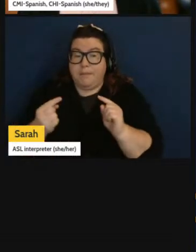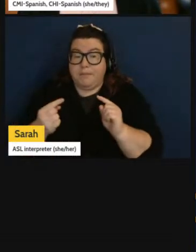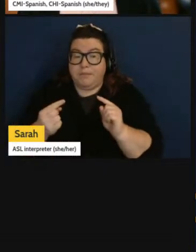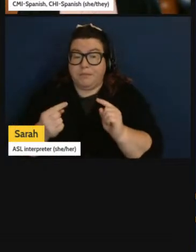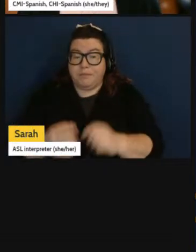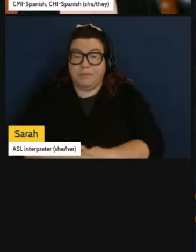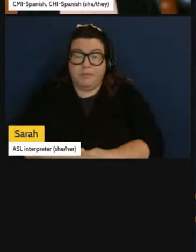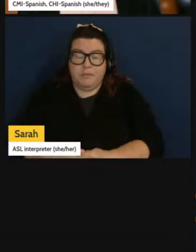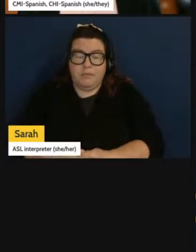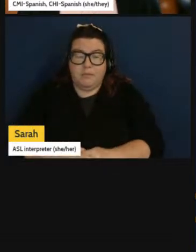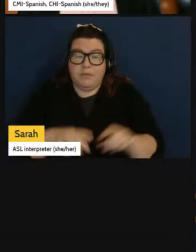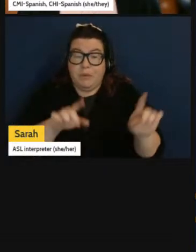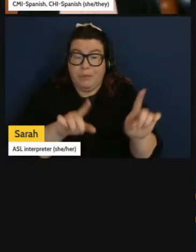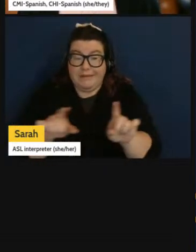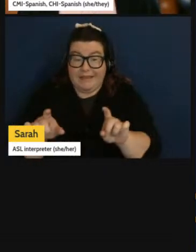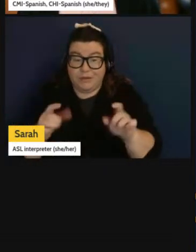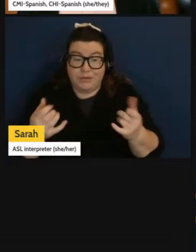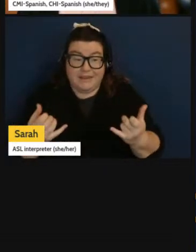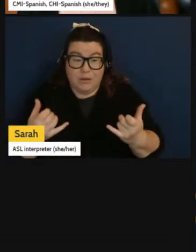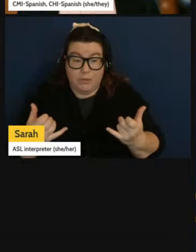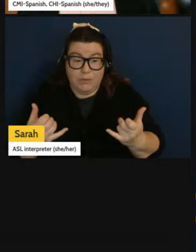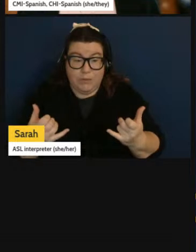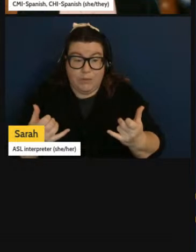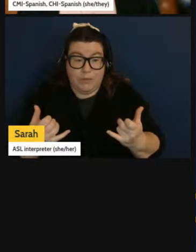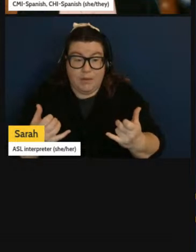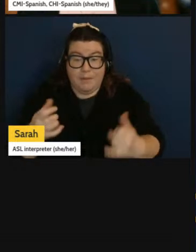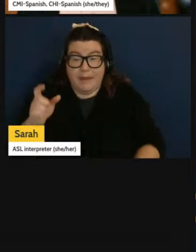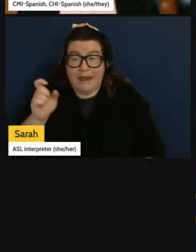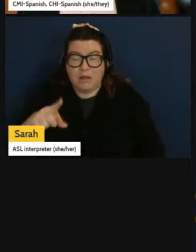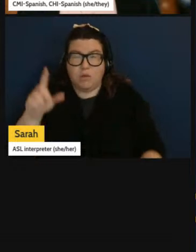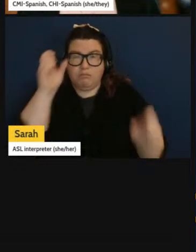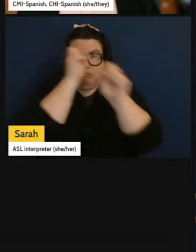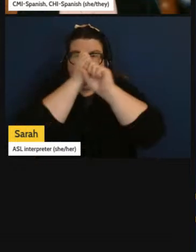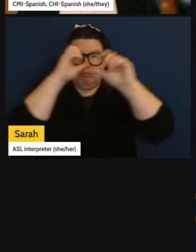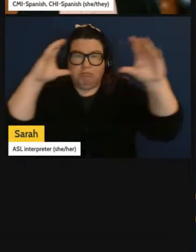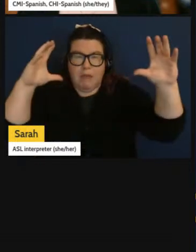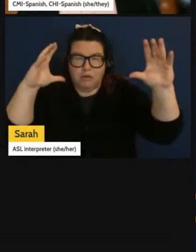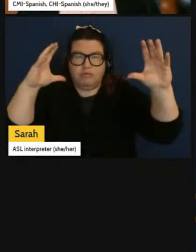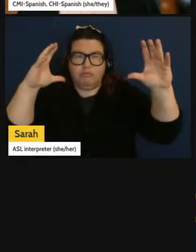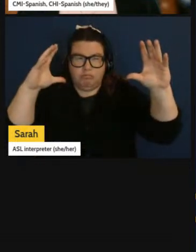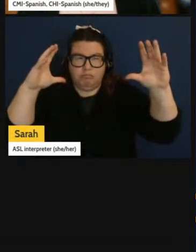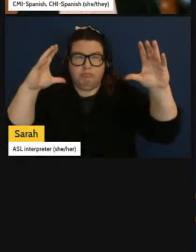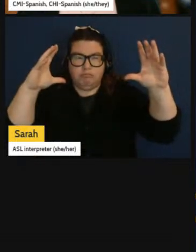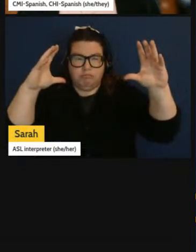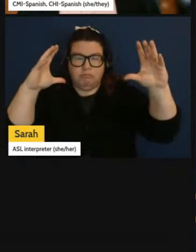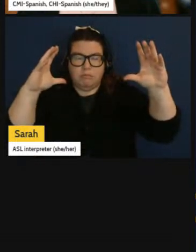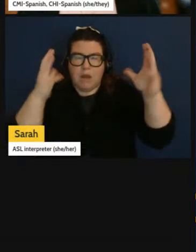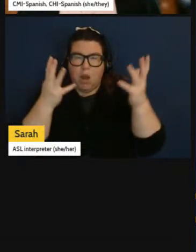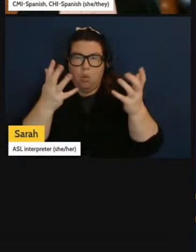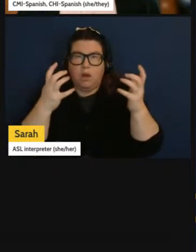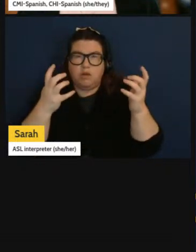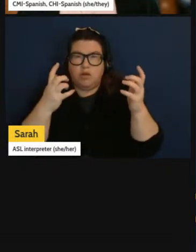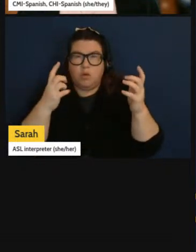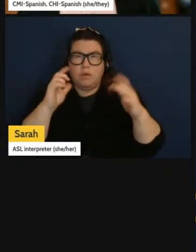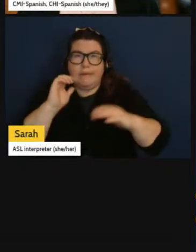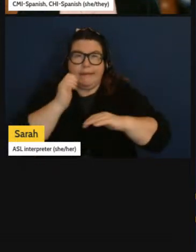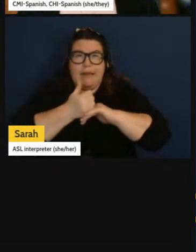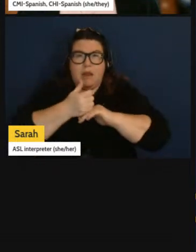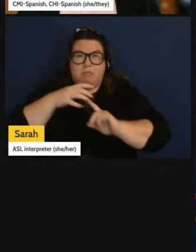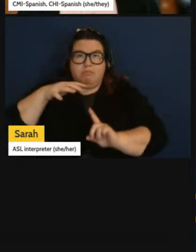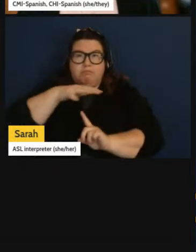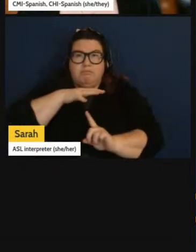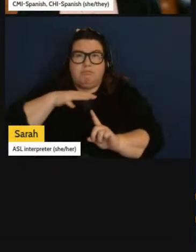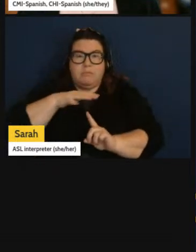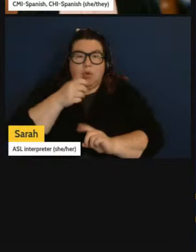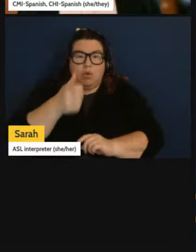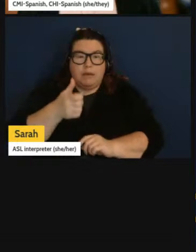to do a little test. I'm going to ask you to imagine something. I really want you to set the scene in your mind.